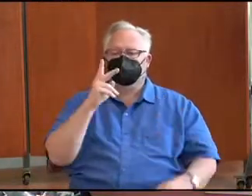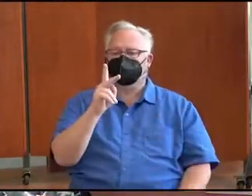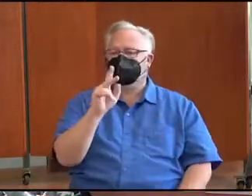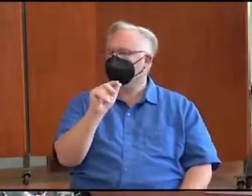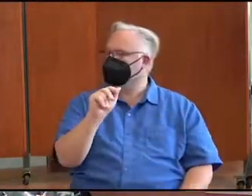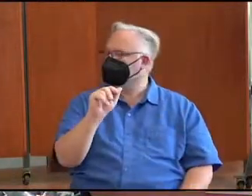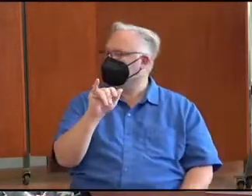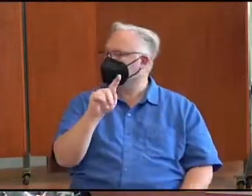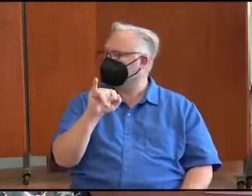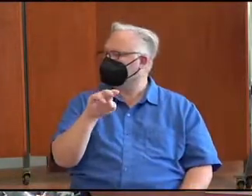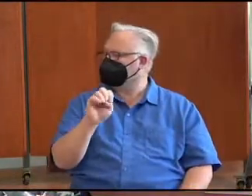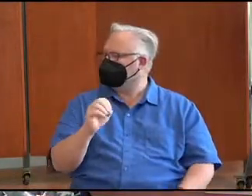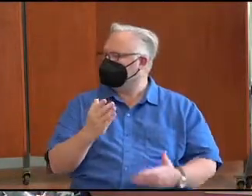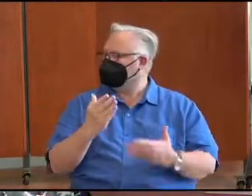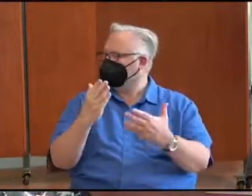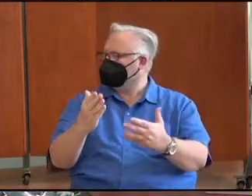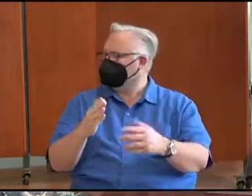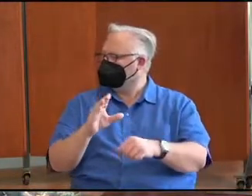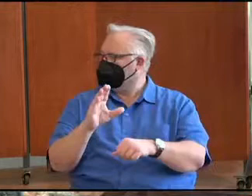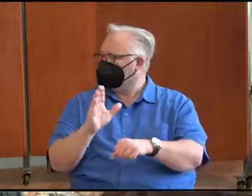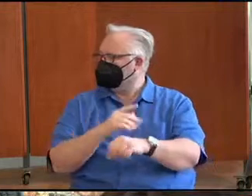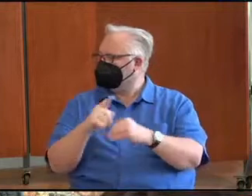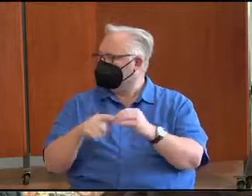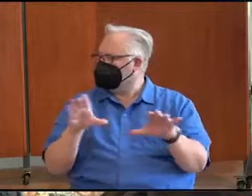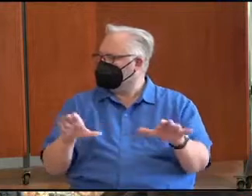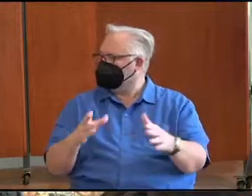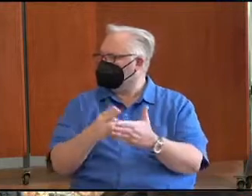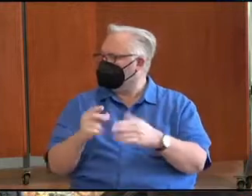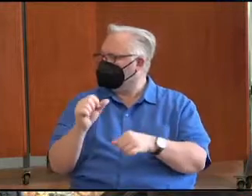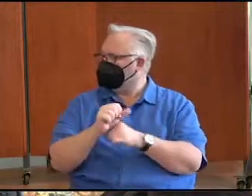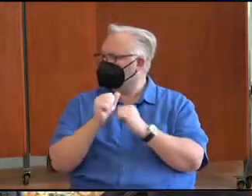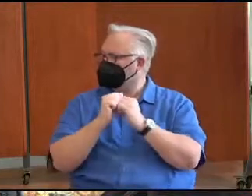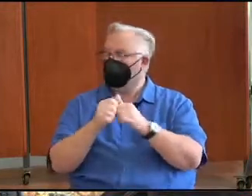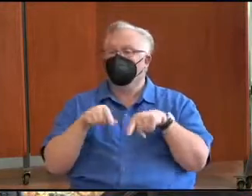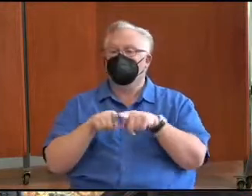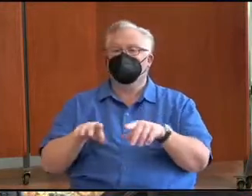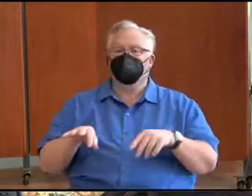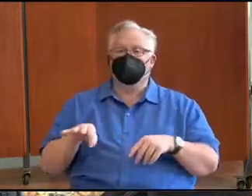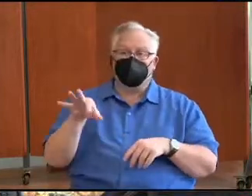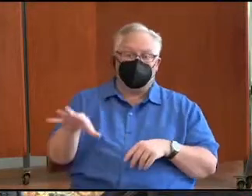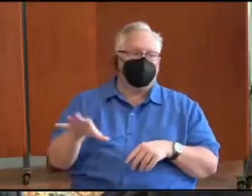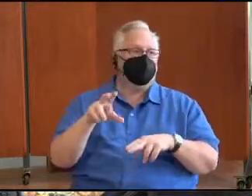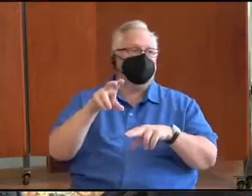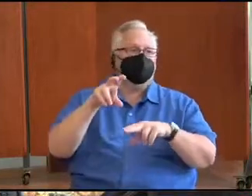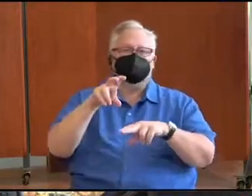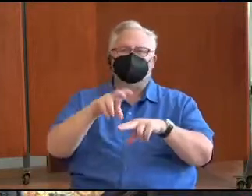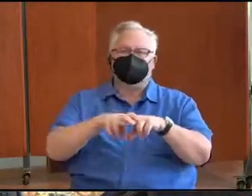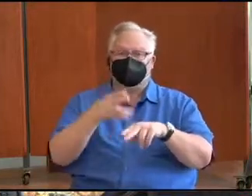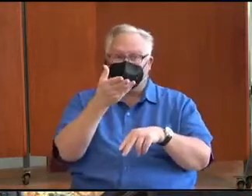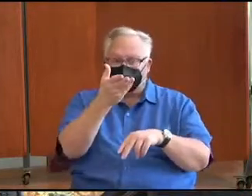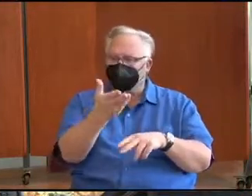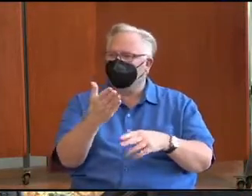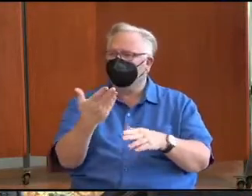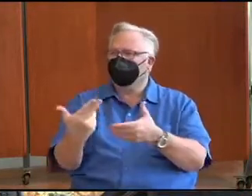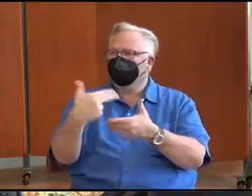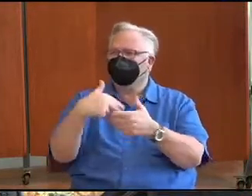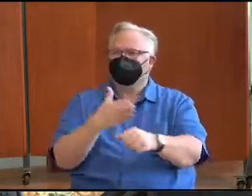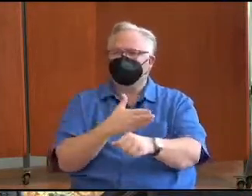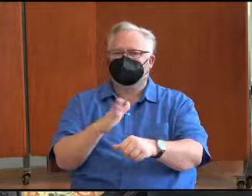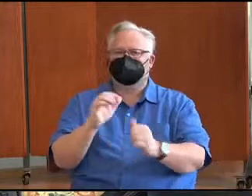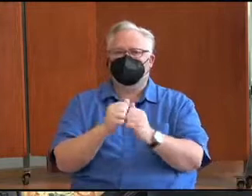this song about doing holy work together. Please, as you're donating, as you're sitting in your seats, sing along with us and